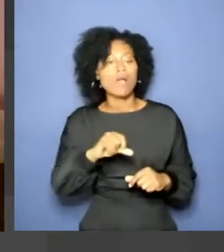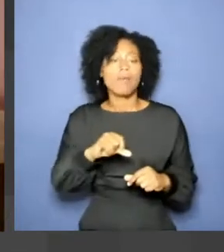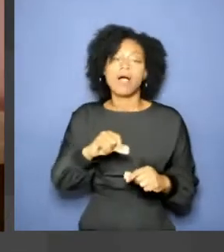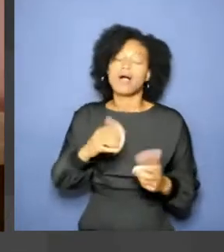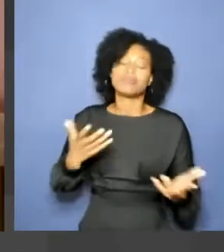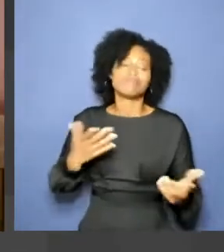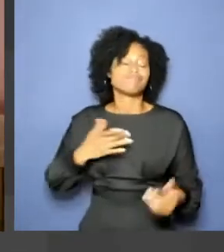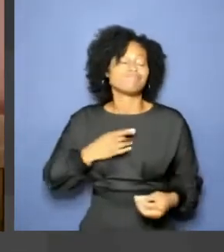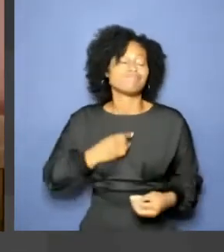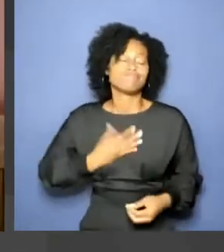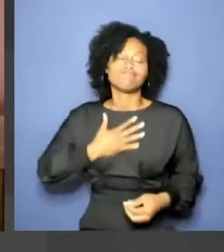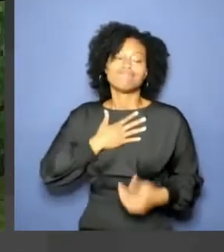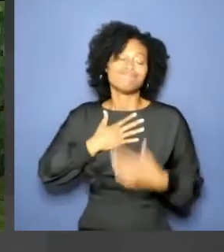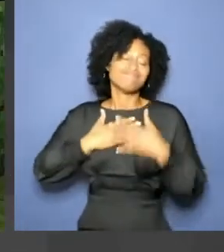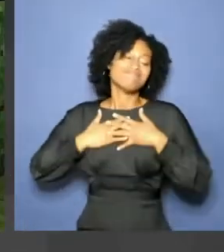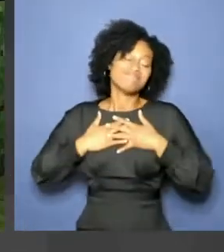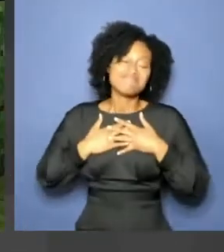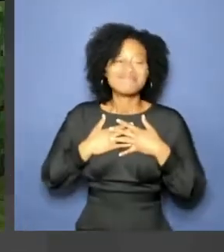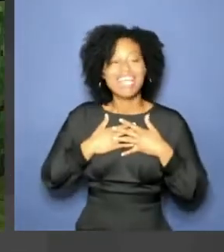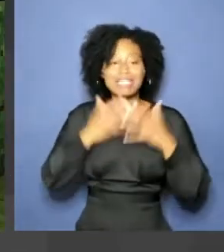really does put a smile on our faces.